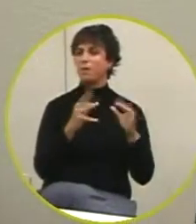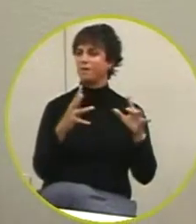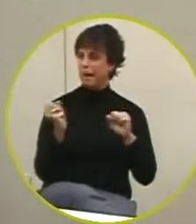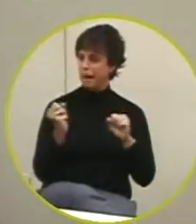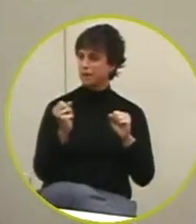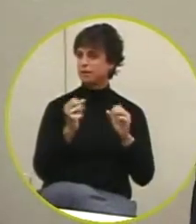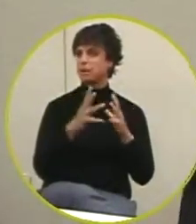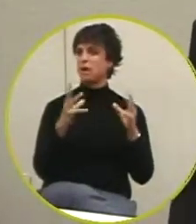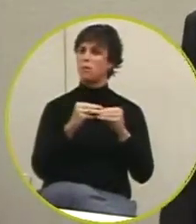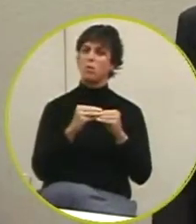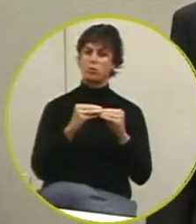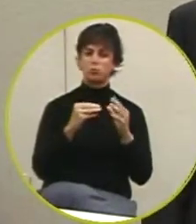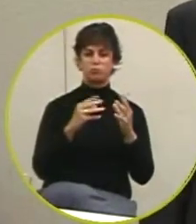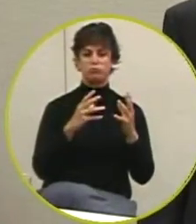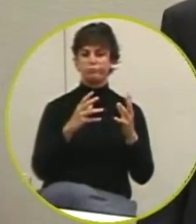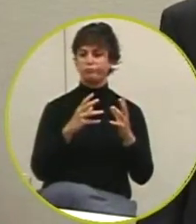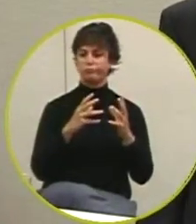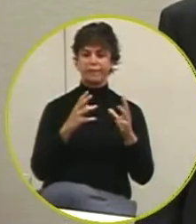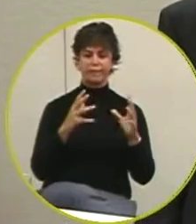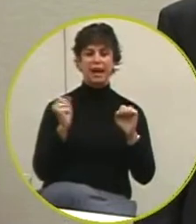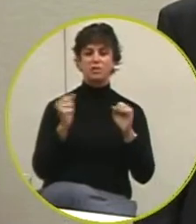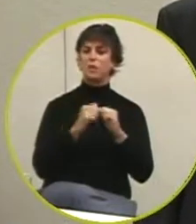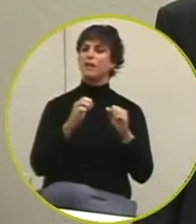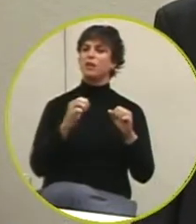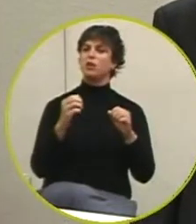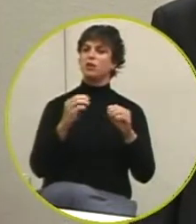faster in their corrective behavior.